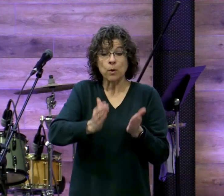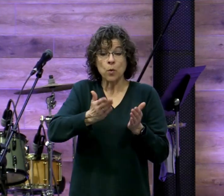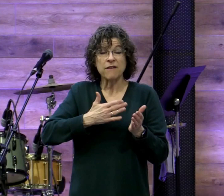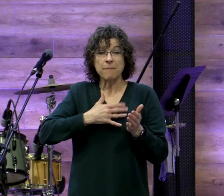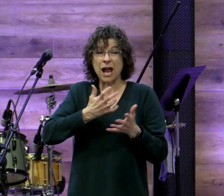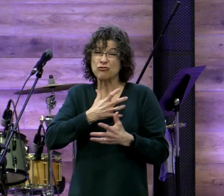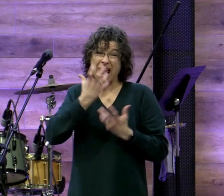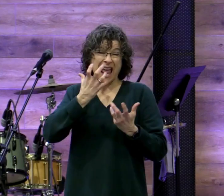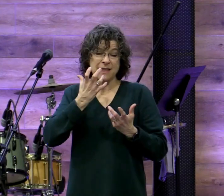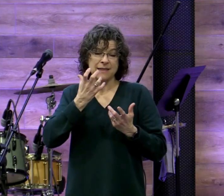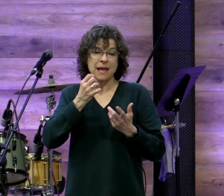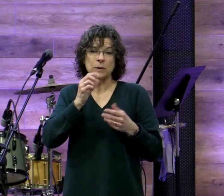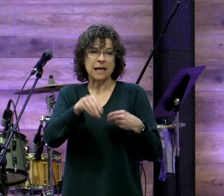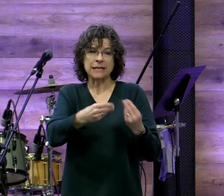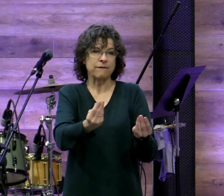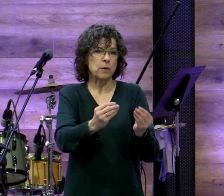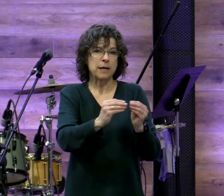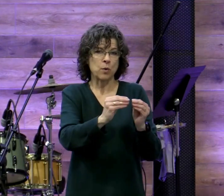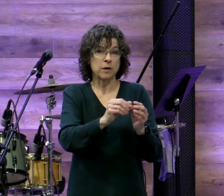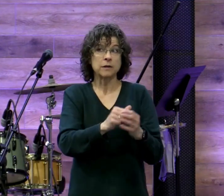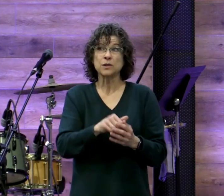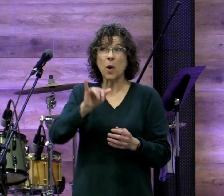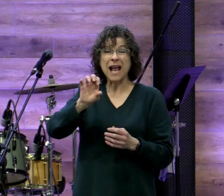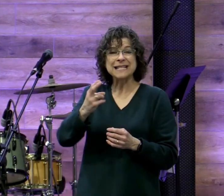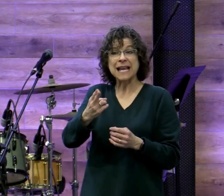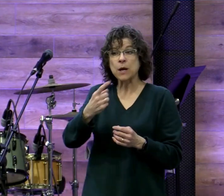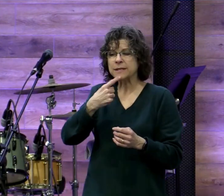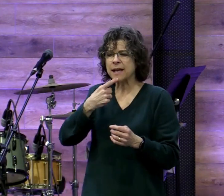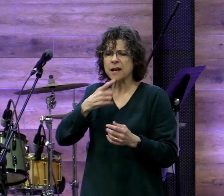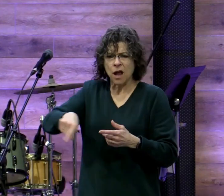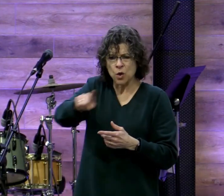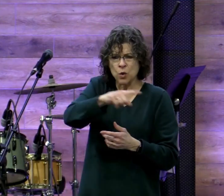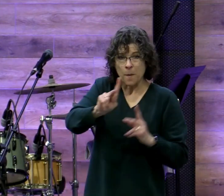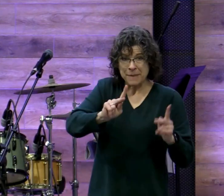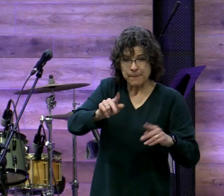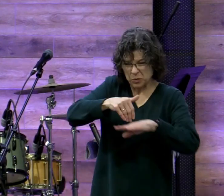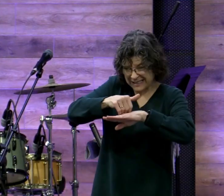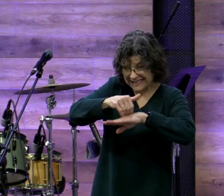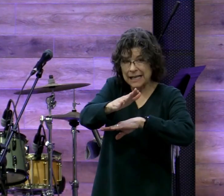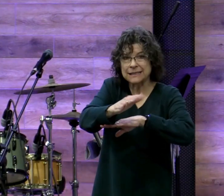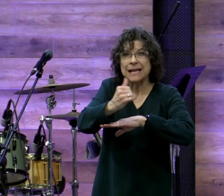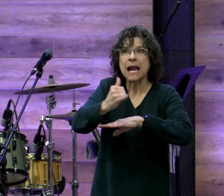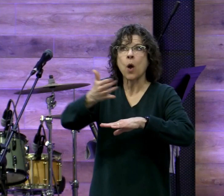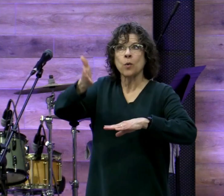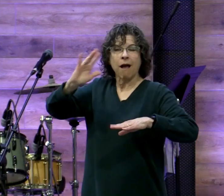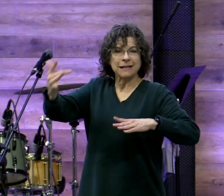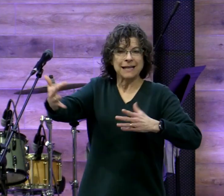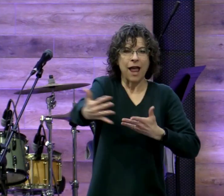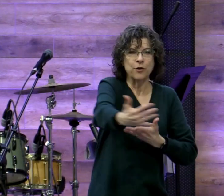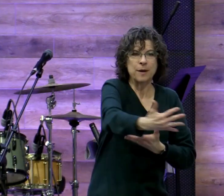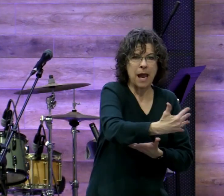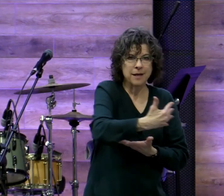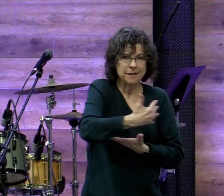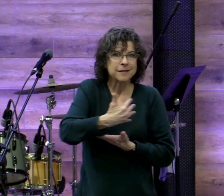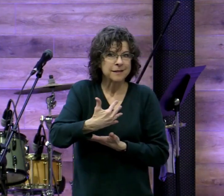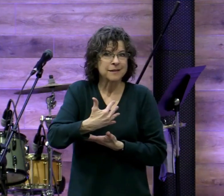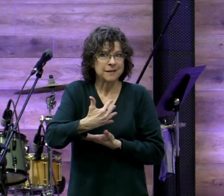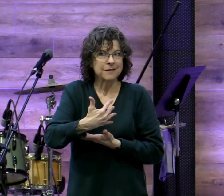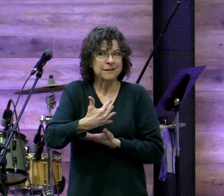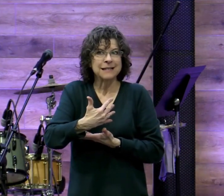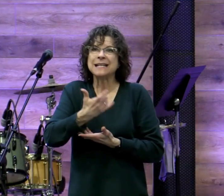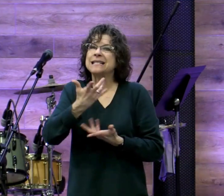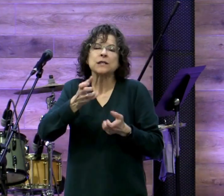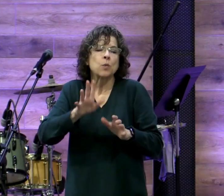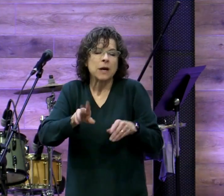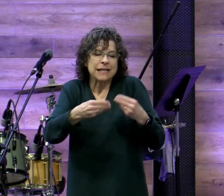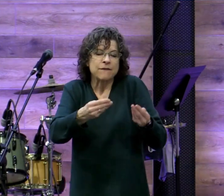have been sent into exile, but now are being gathered back by God himself. And rather than continue drinking the wine of his wrath, he